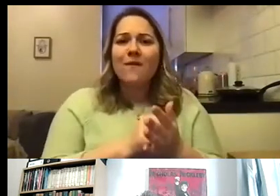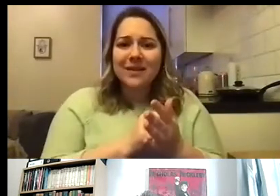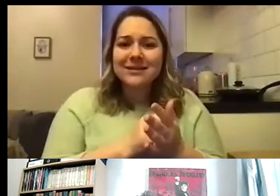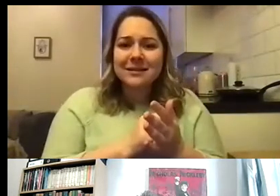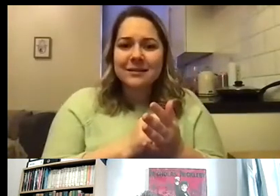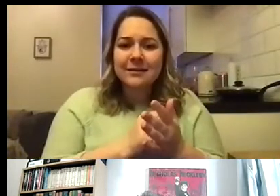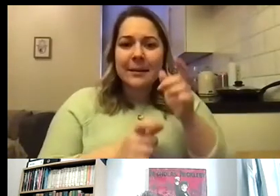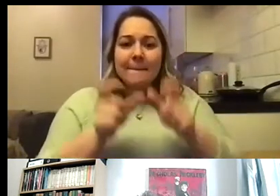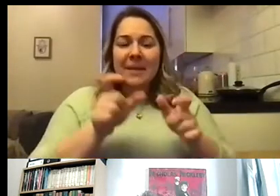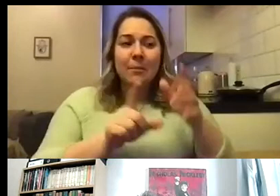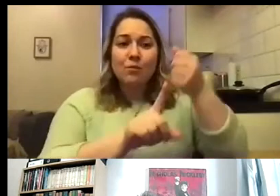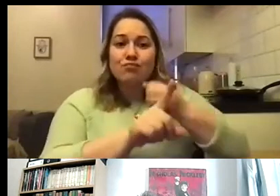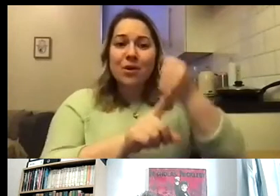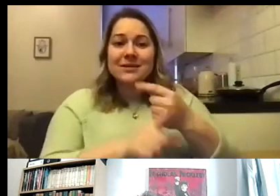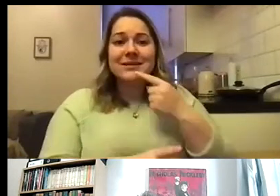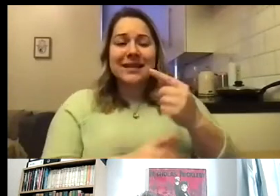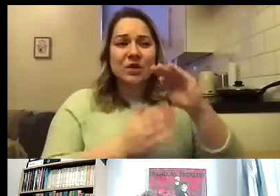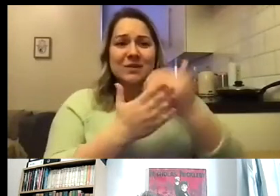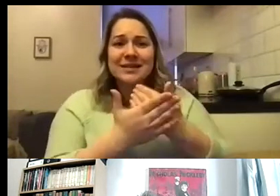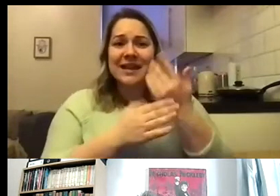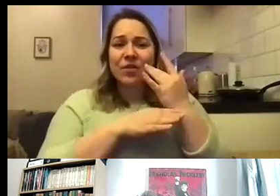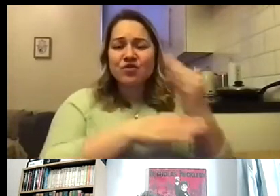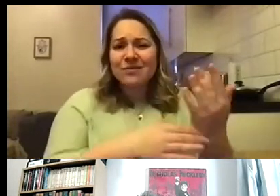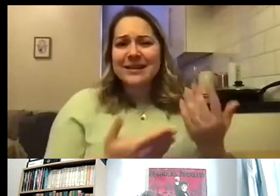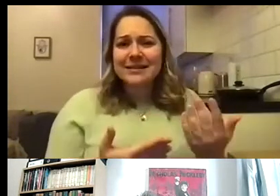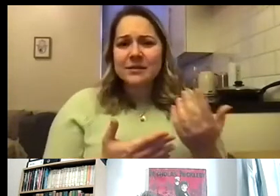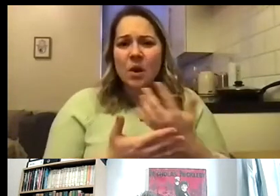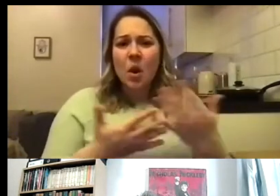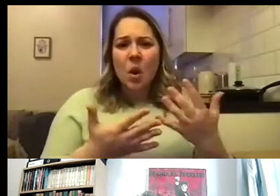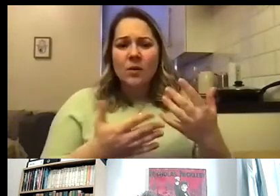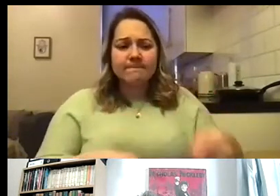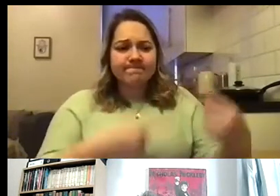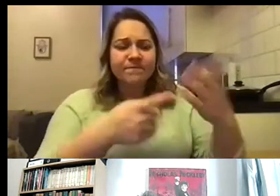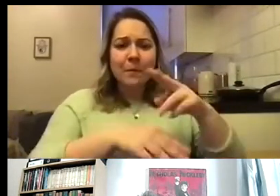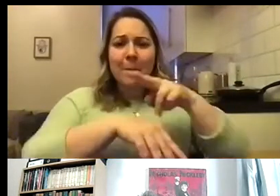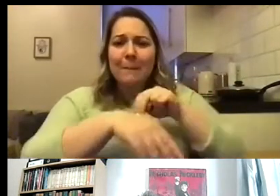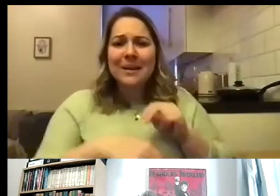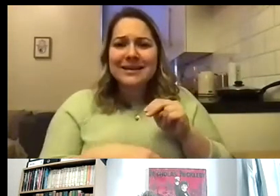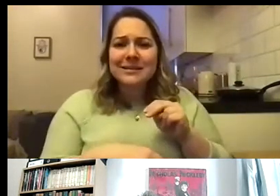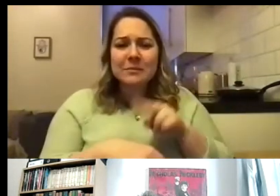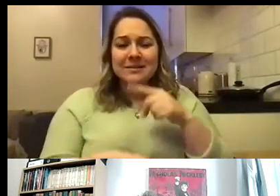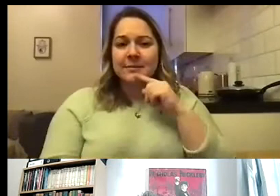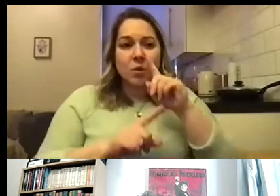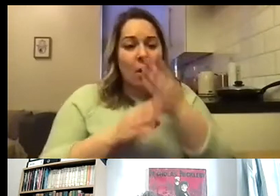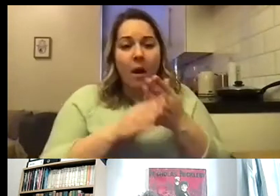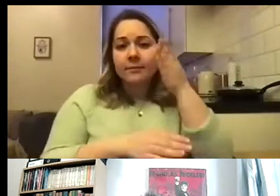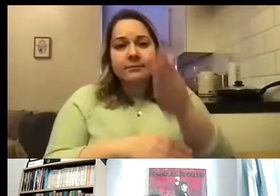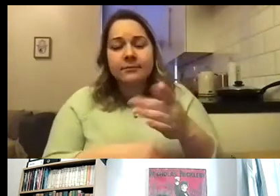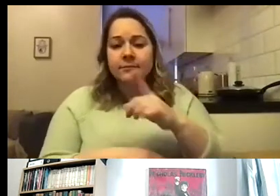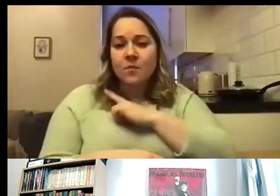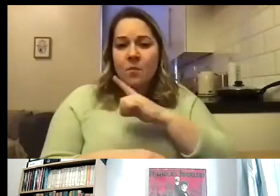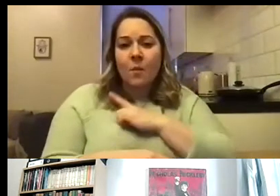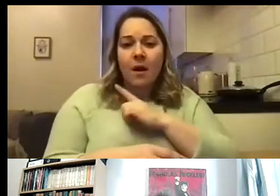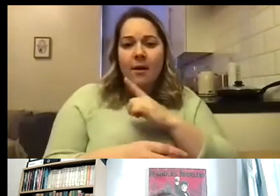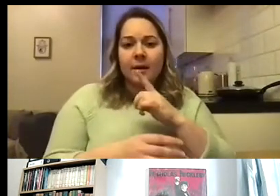people who were protesting to protect the trees, you know, we had a lot of confrontation from the police. We're being told we can't be there because of